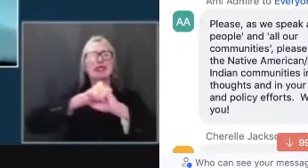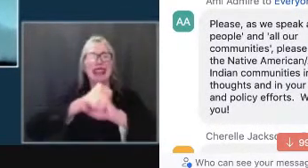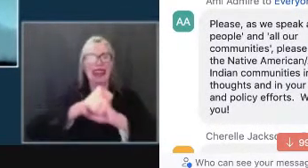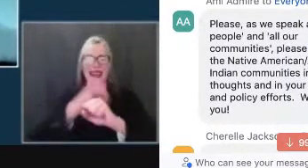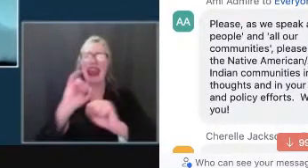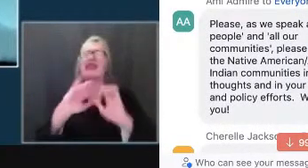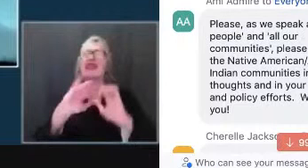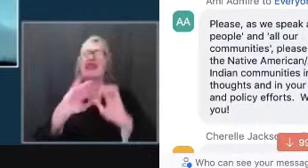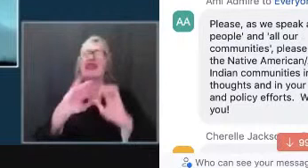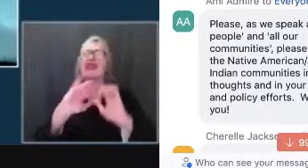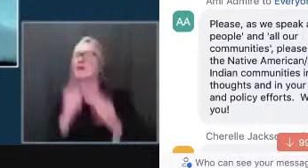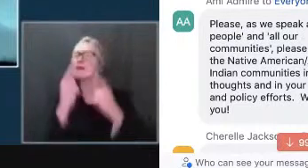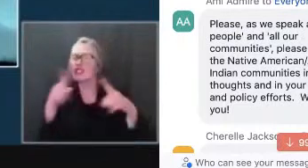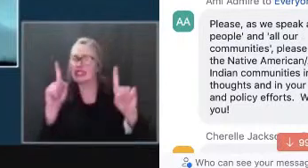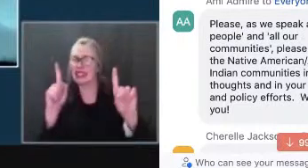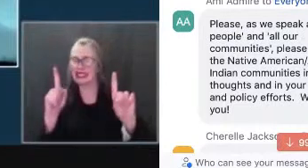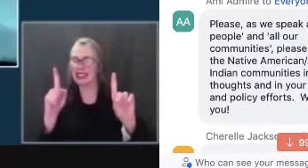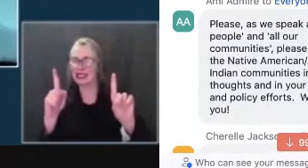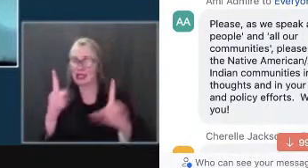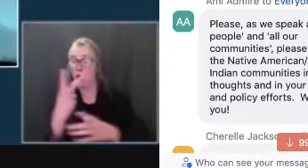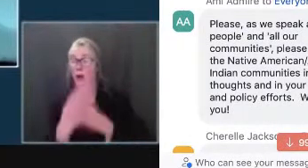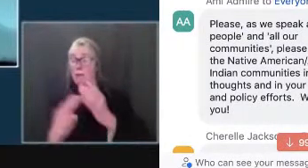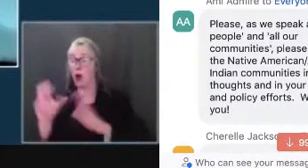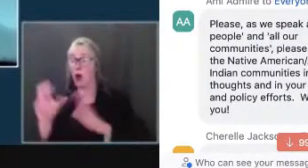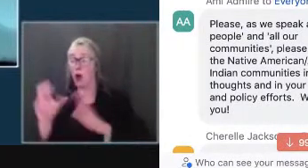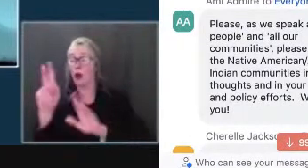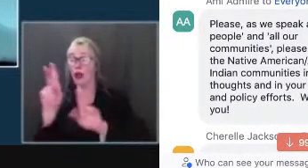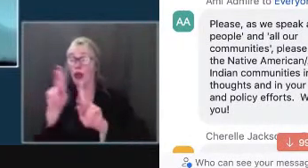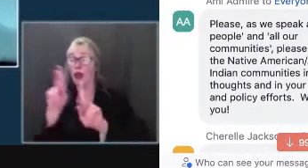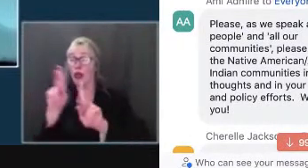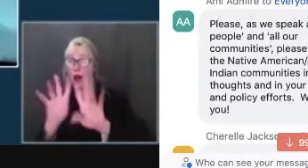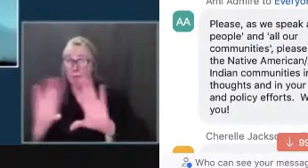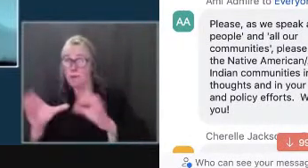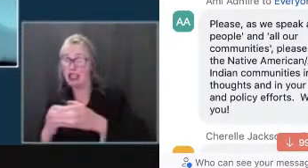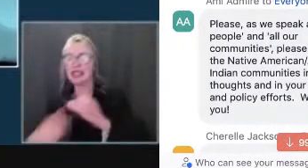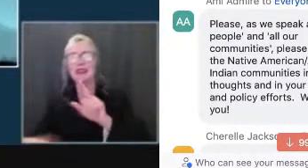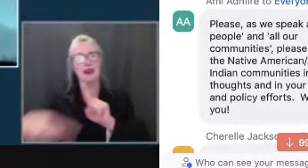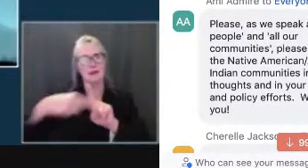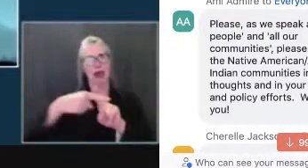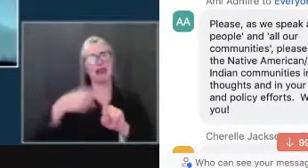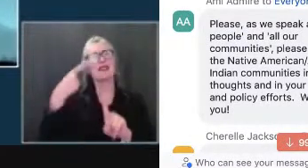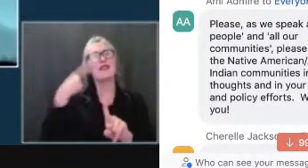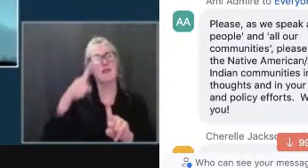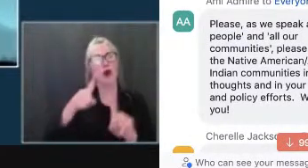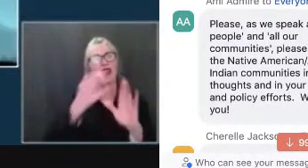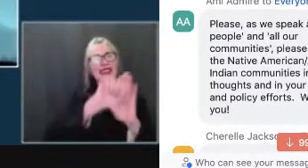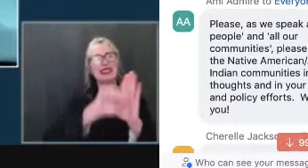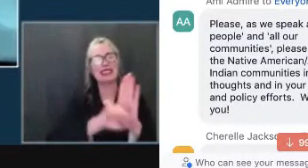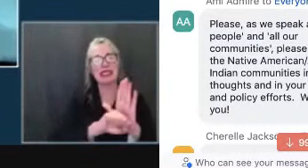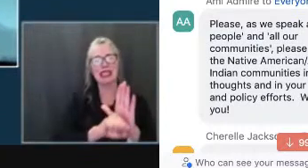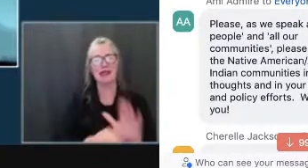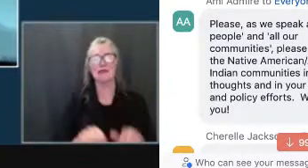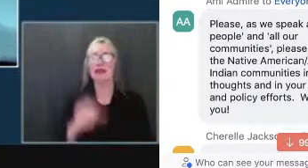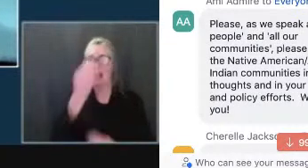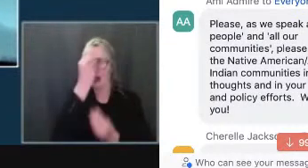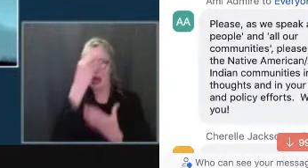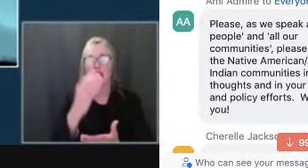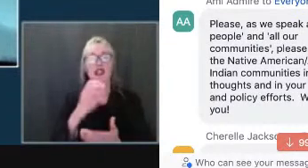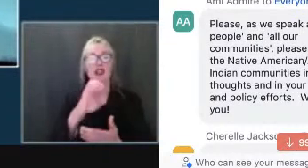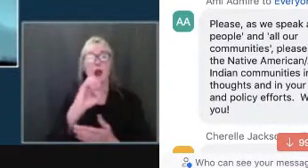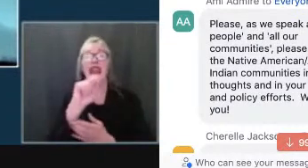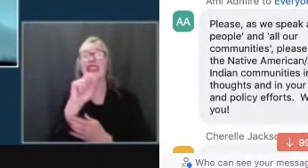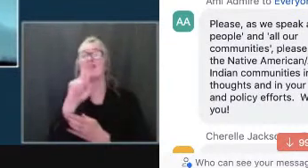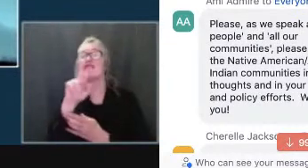as a state. That's what we're working for. And I have a sneak peek for you. EnviroVoters is releasing our annual